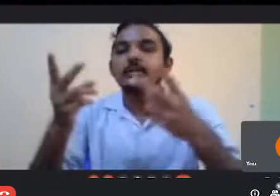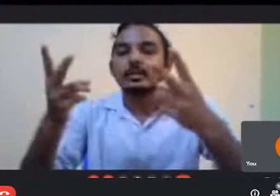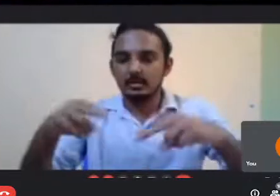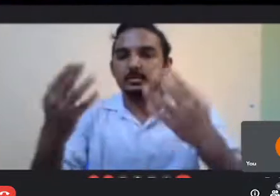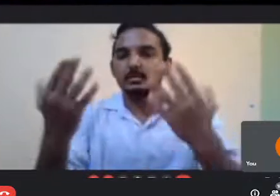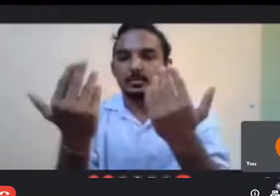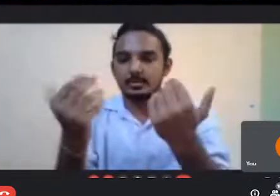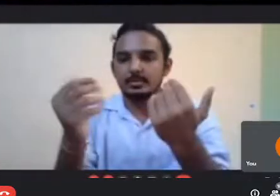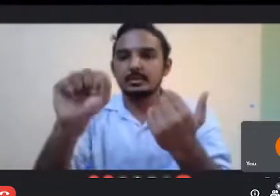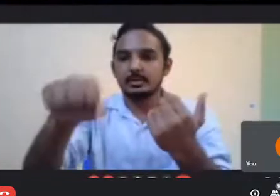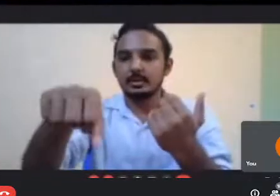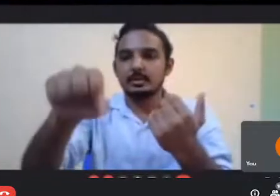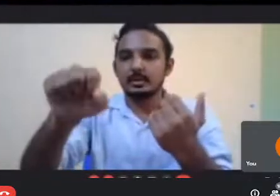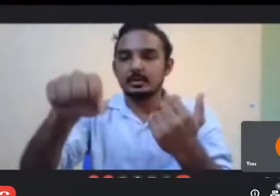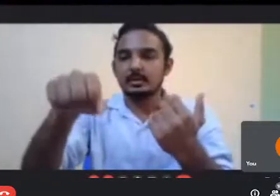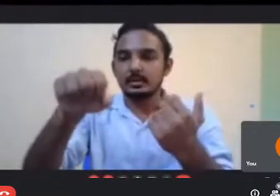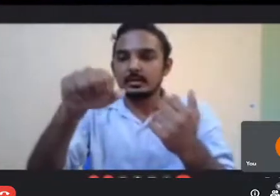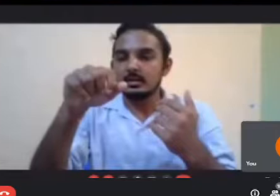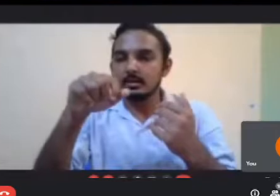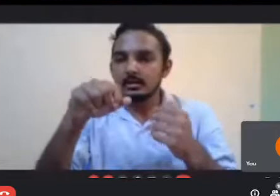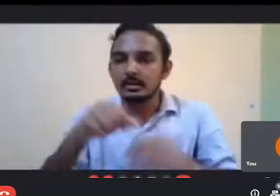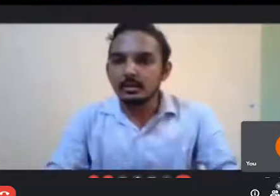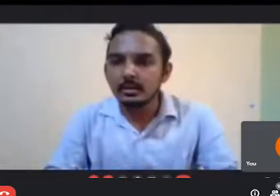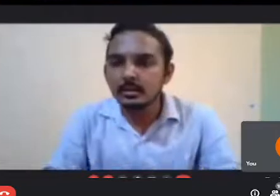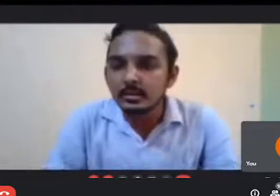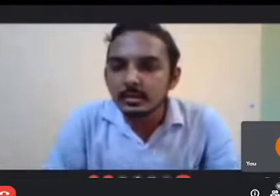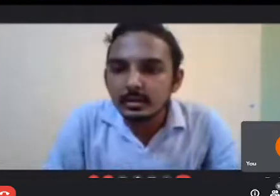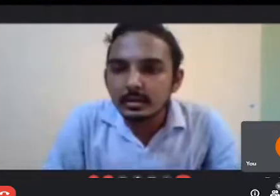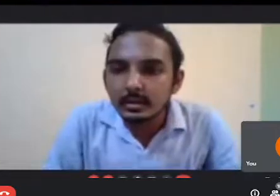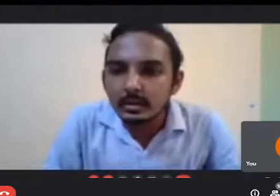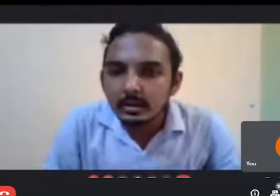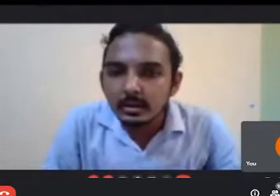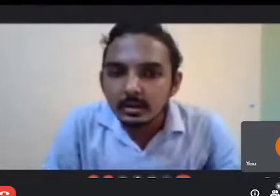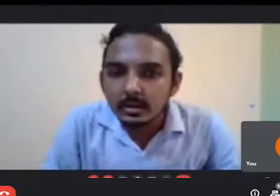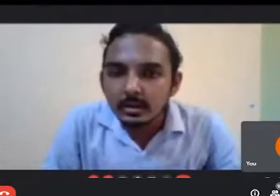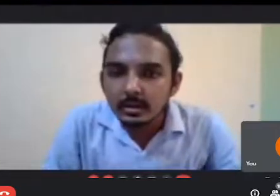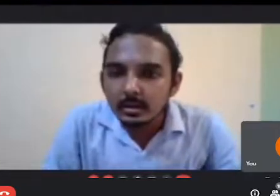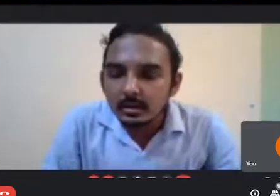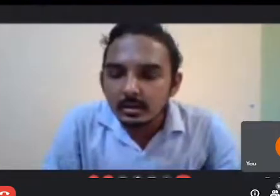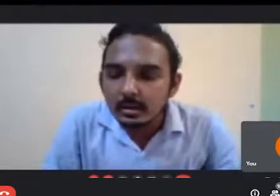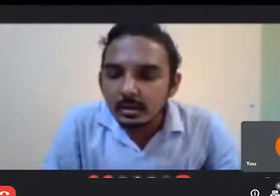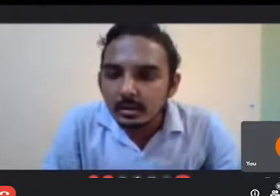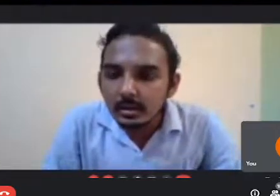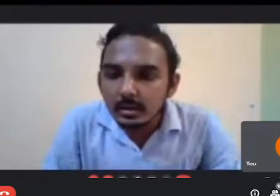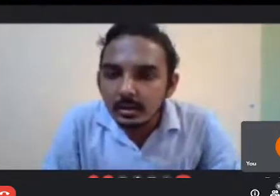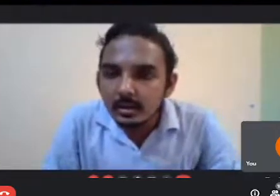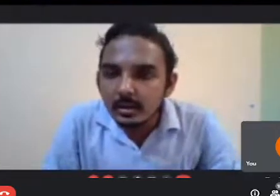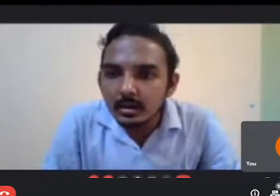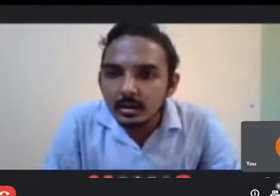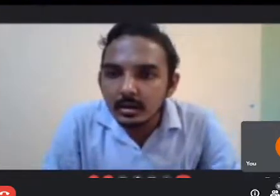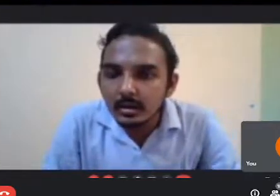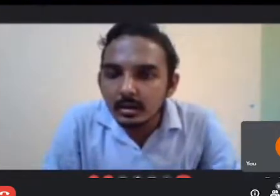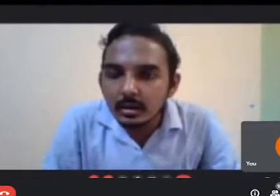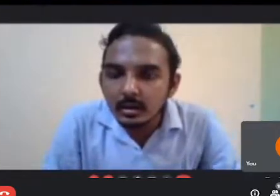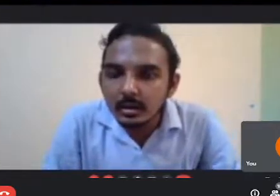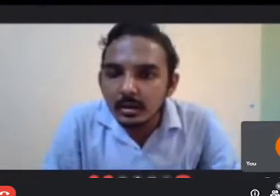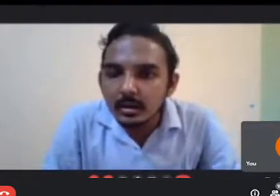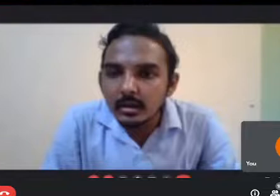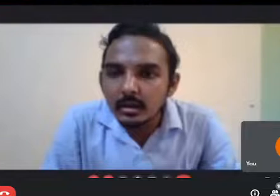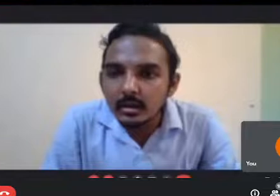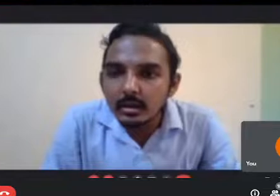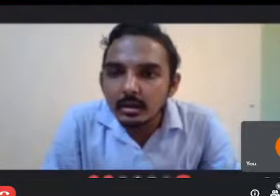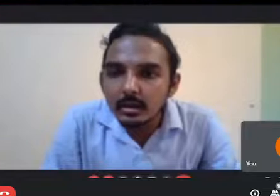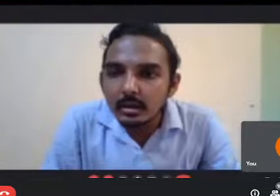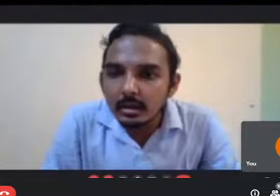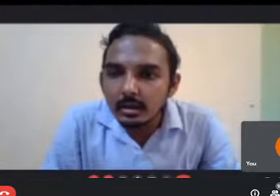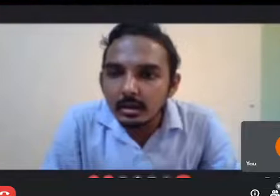way? It can be reversible also. Okay, let us take English word and they want to learn new words, and